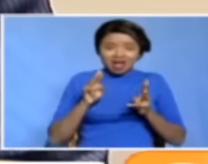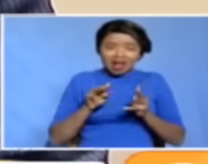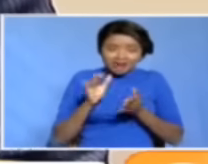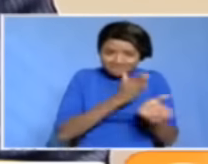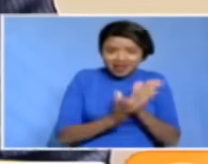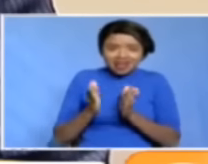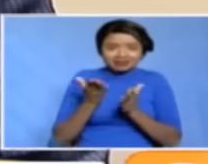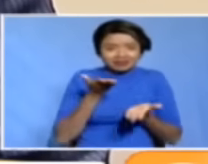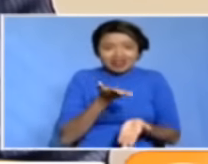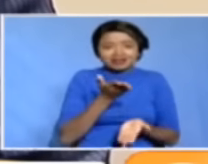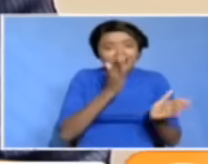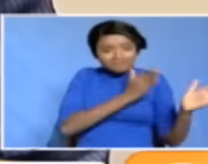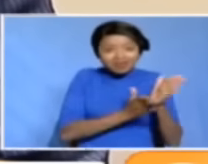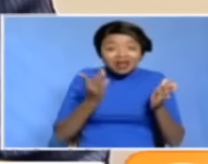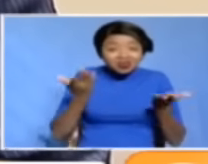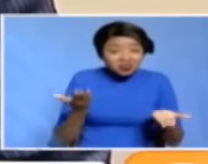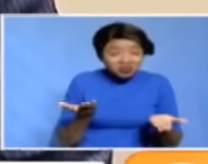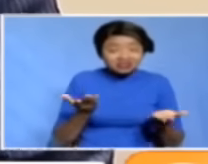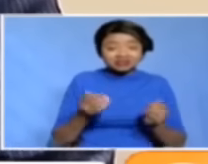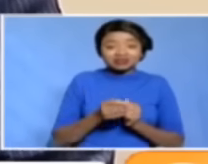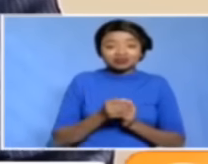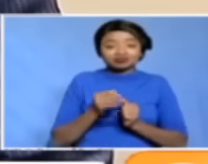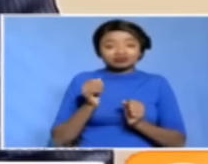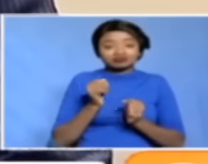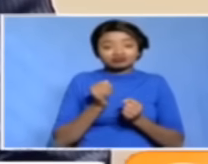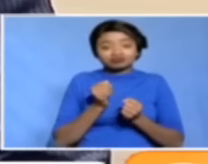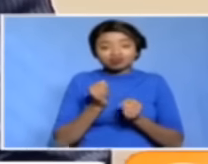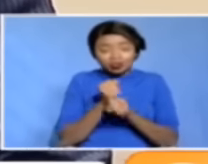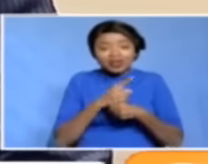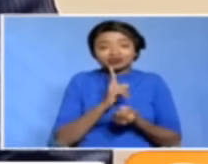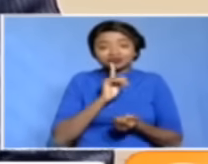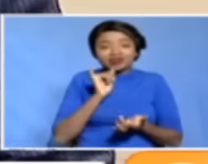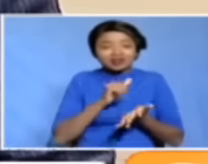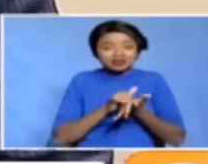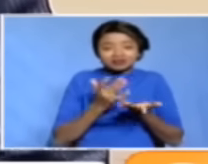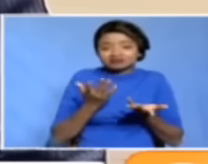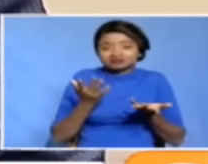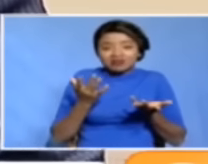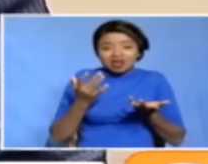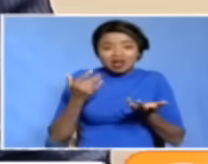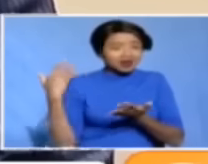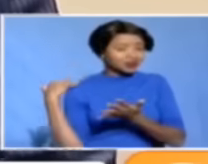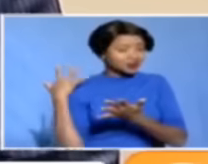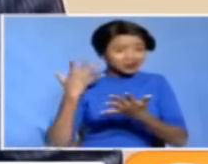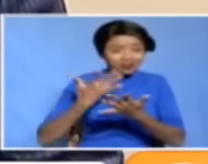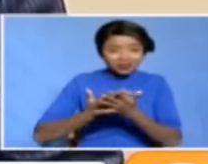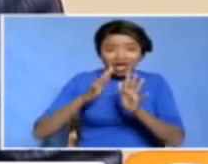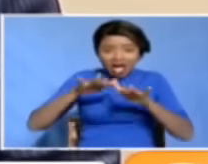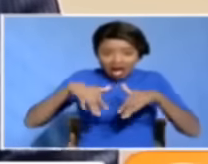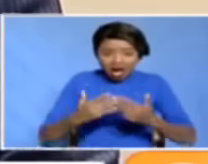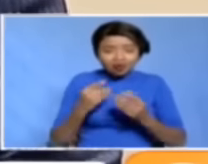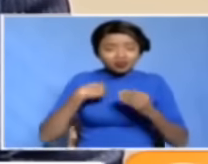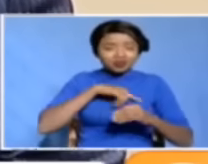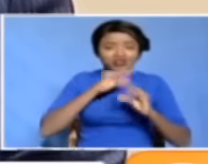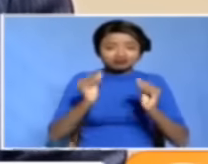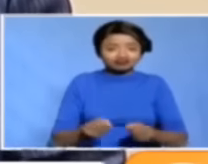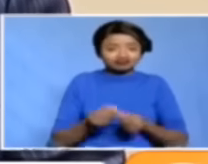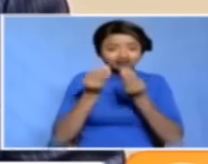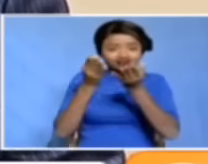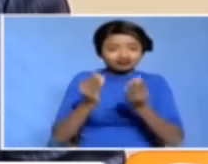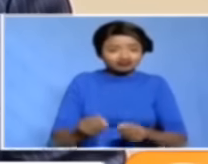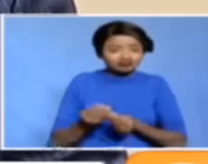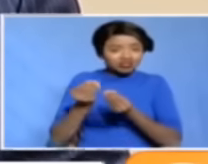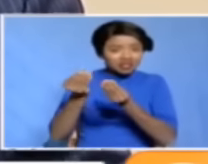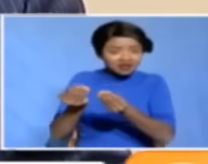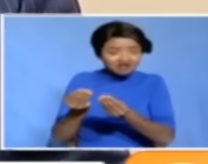plan. And our plan is to make sure that based on our track record, based on how we deliver on the four pillars of the